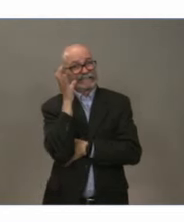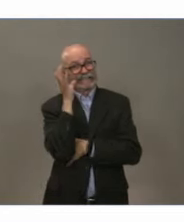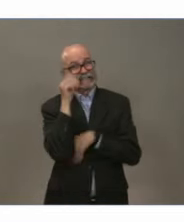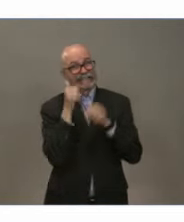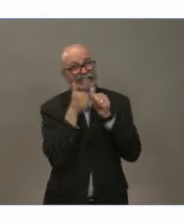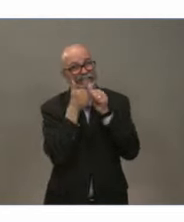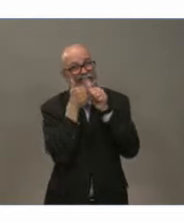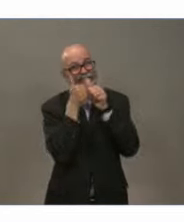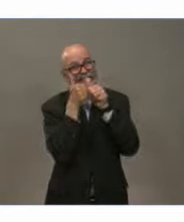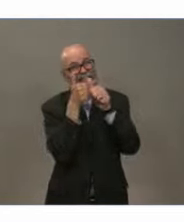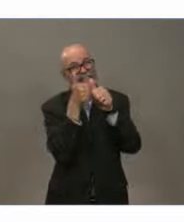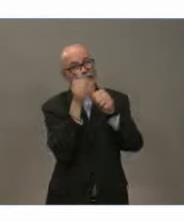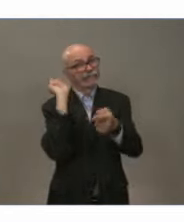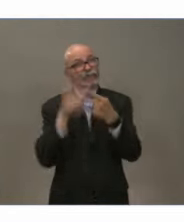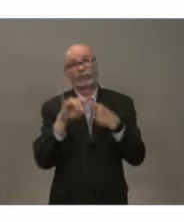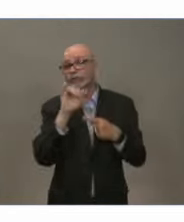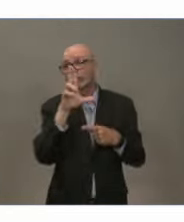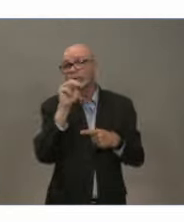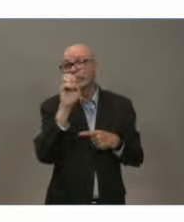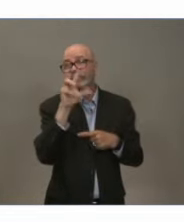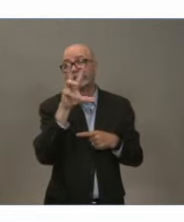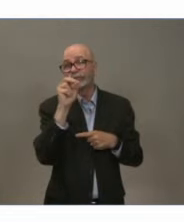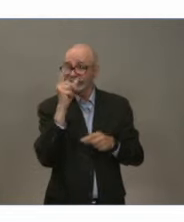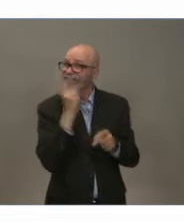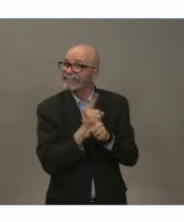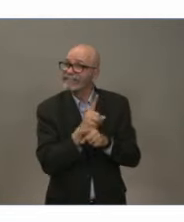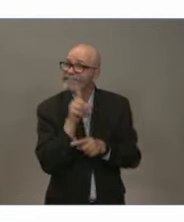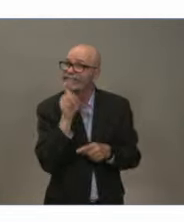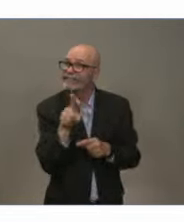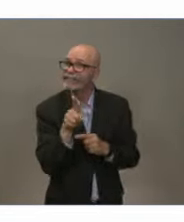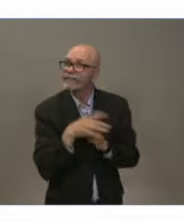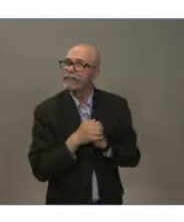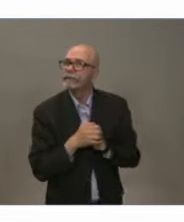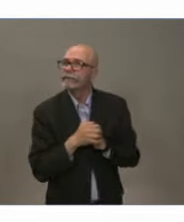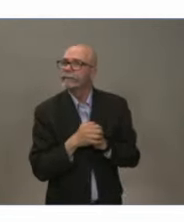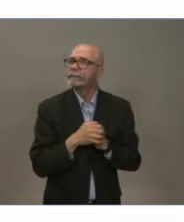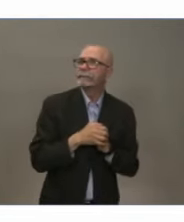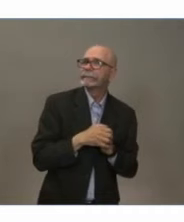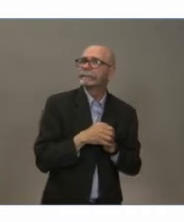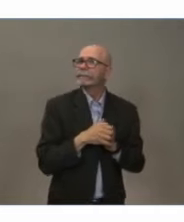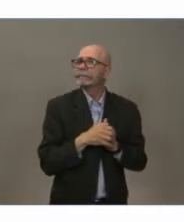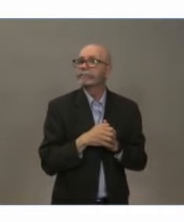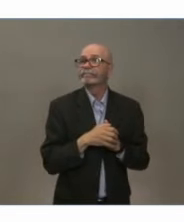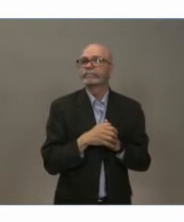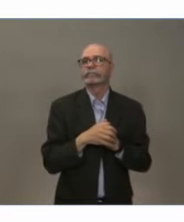criteria public health will need to see before these measures are relaxed. So these are modeling.